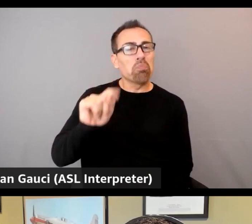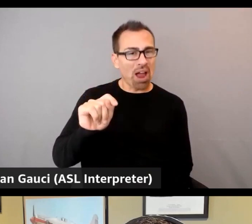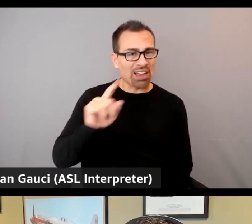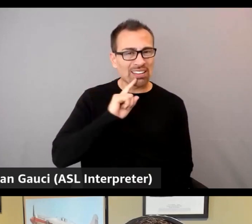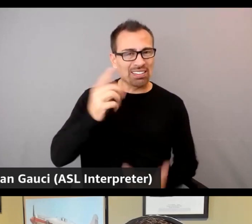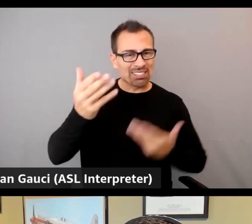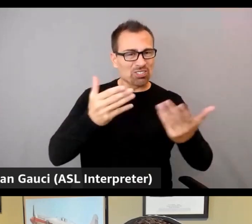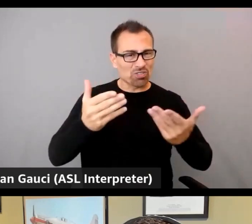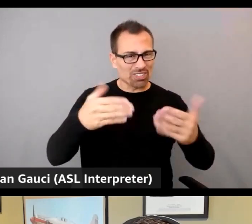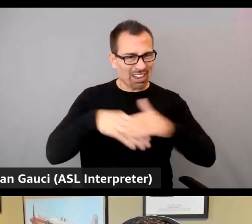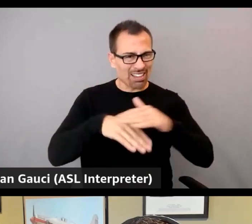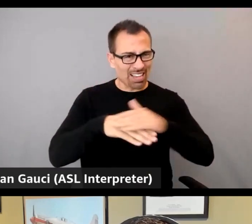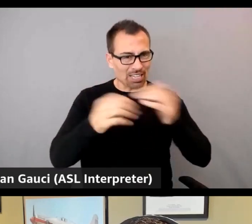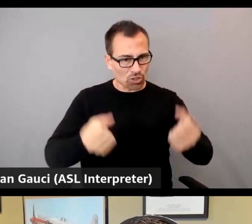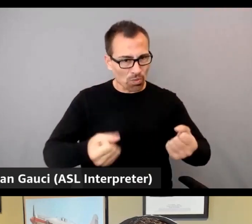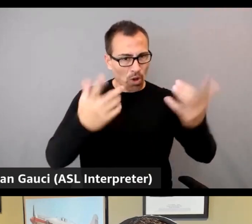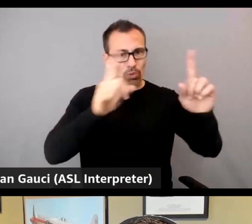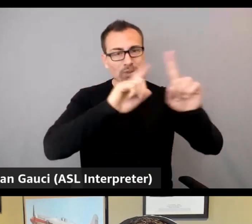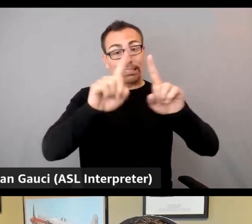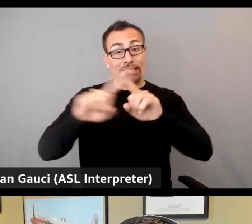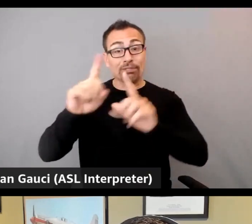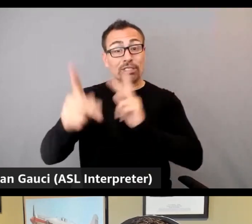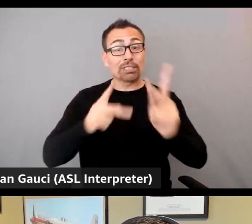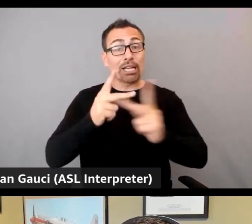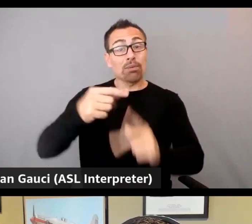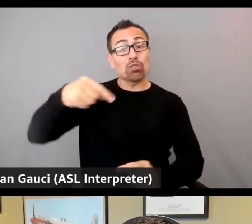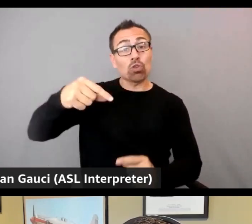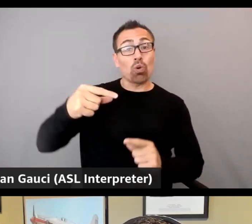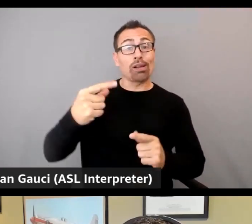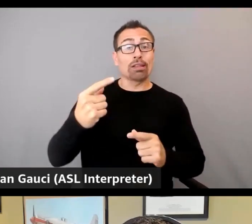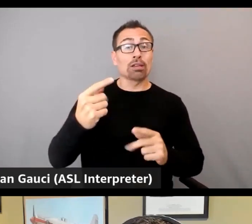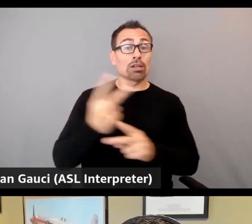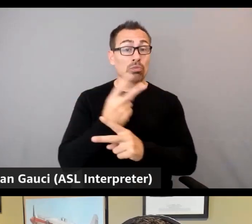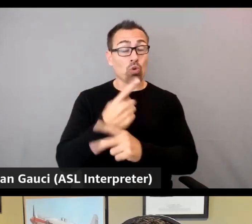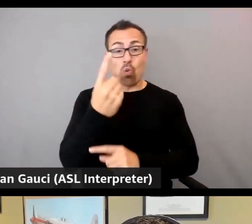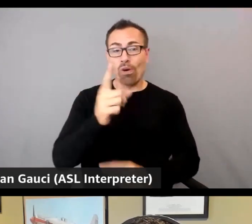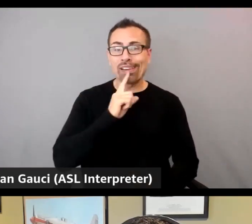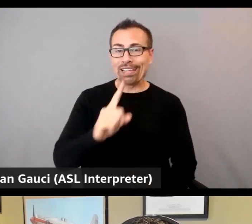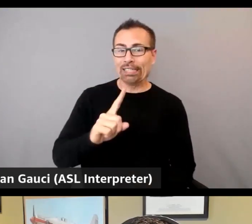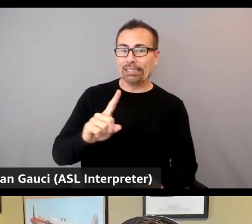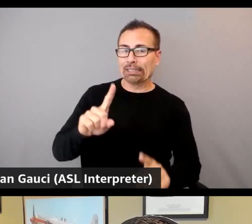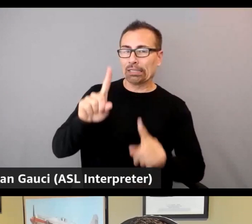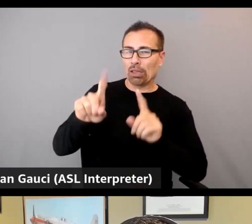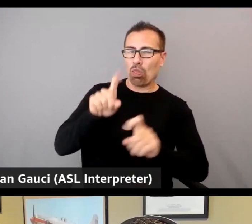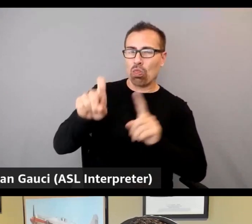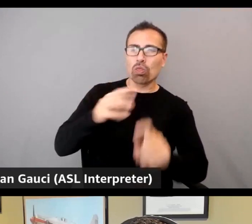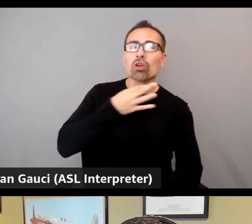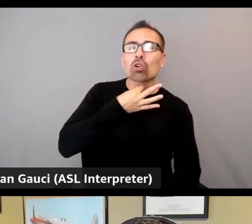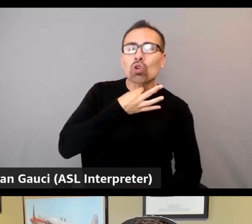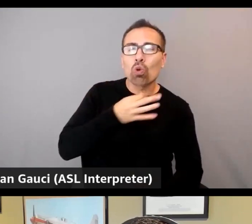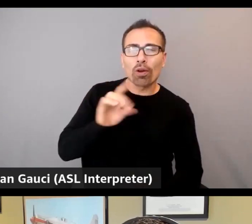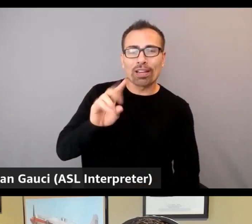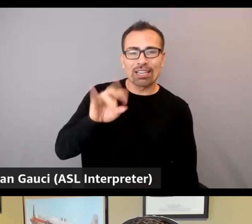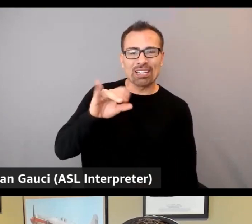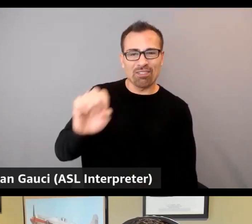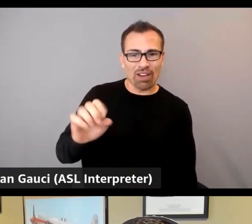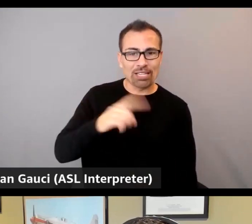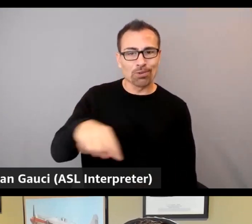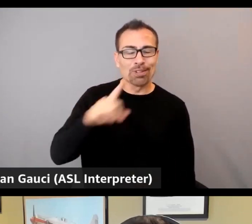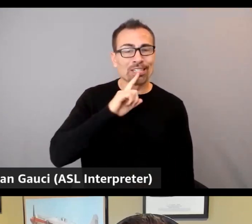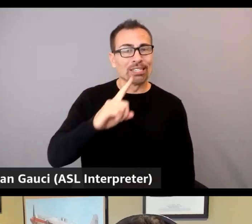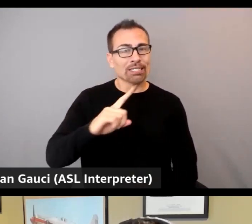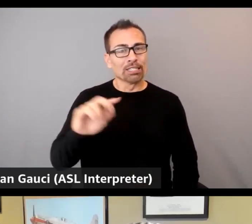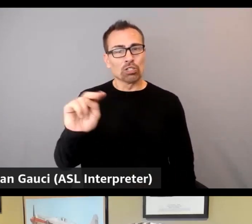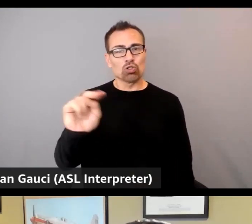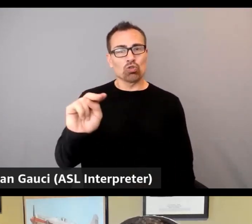multiple different types of quantum computers. And one of those is the QuEra device, which is this neutral atom Rydberg array that I was just describing.